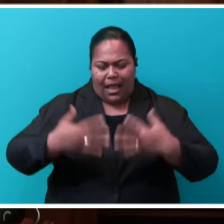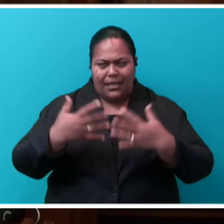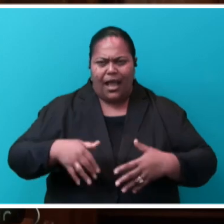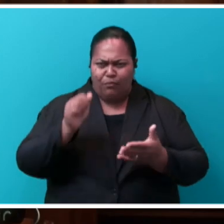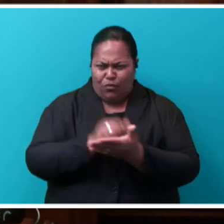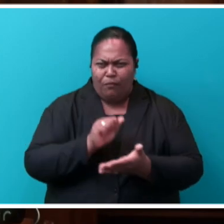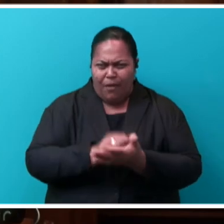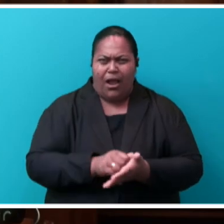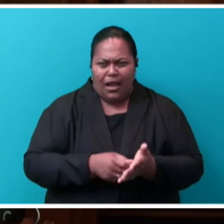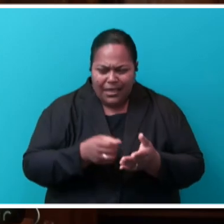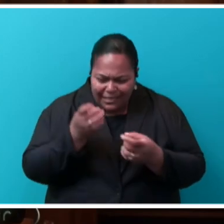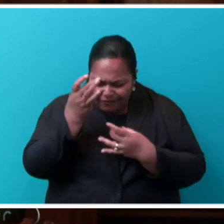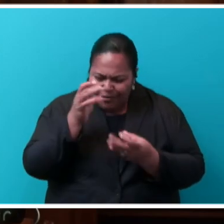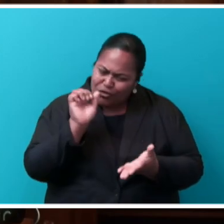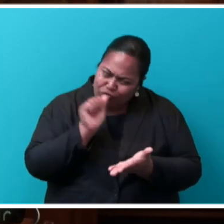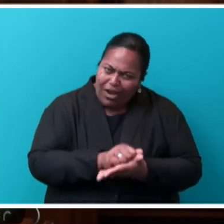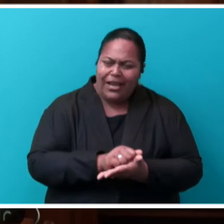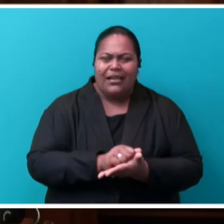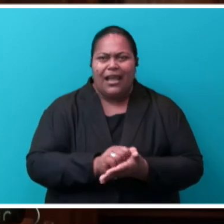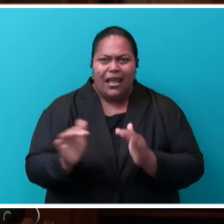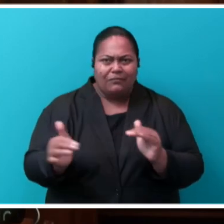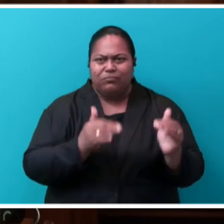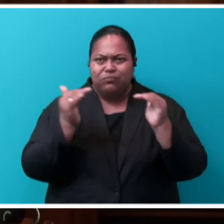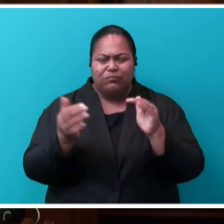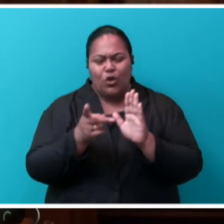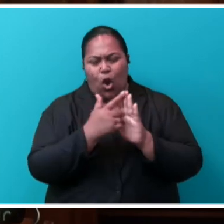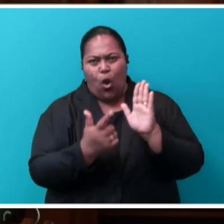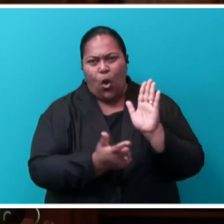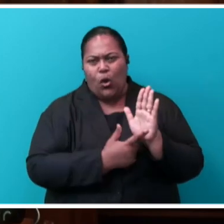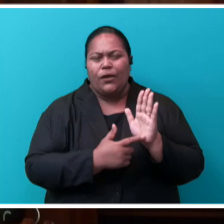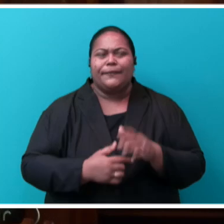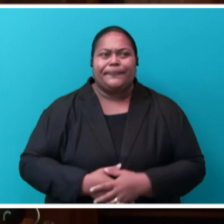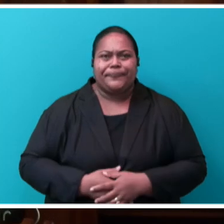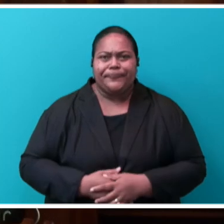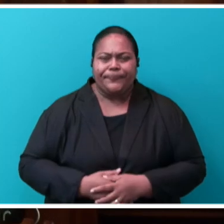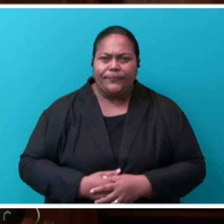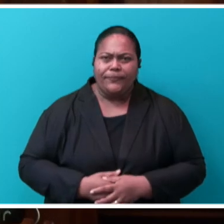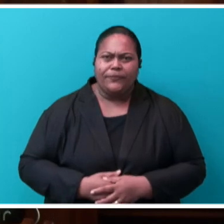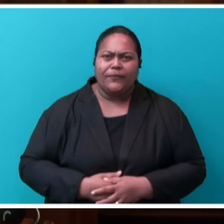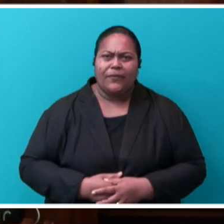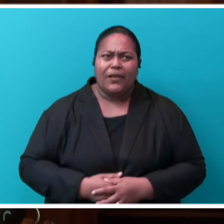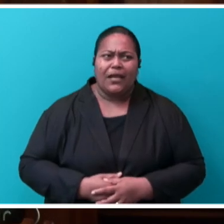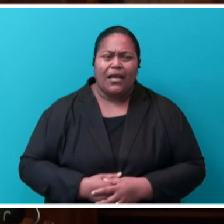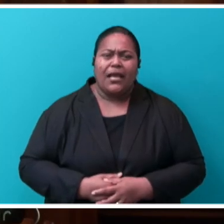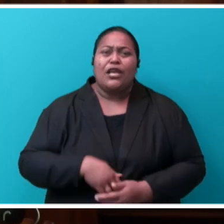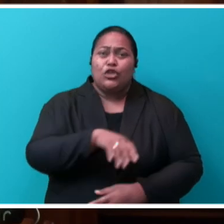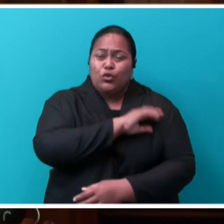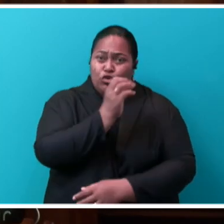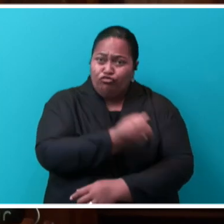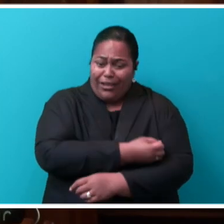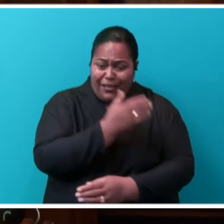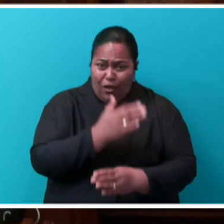and ensures compliance with privacy standards. Strengthening compliance and enforcement operations, Mr. Speaker,